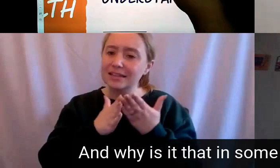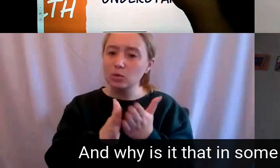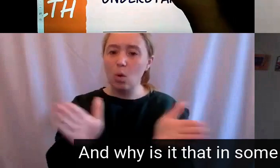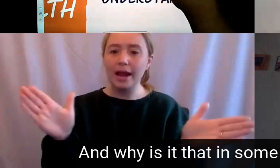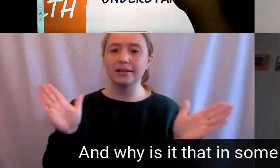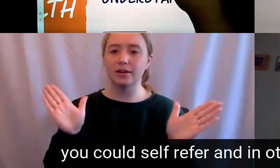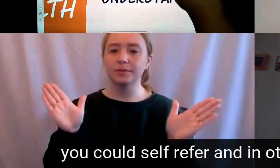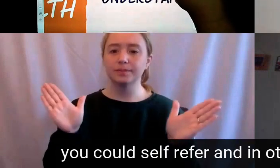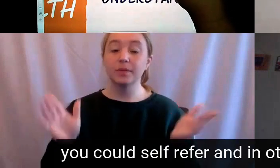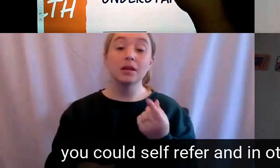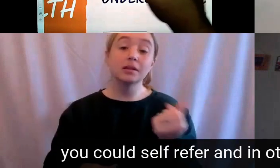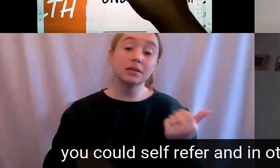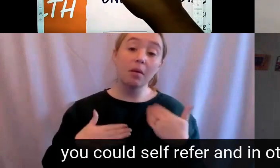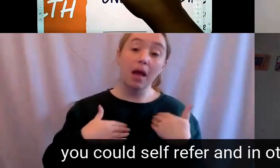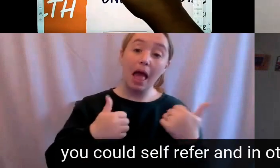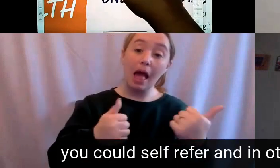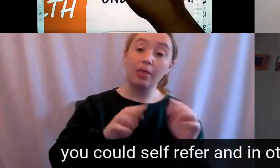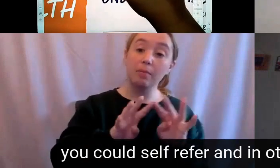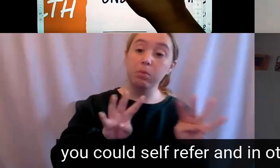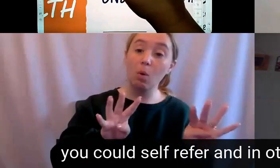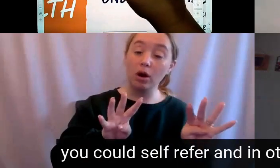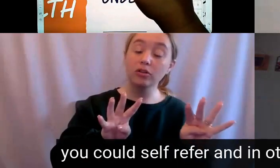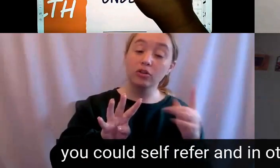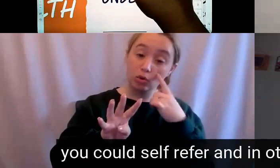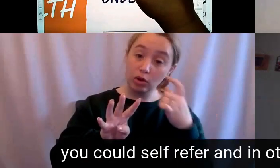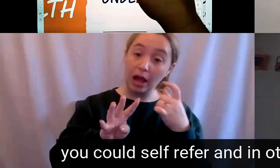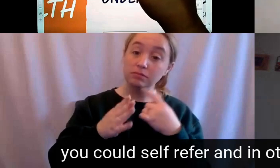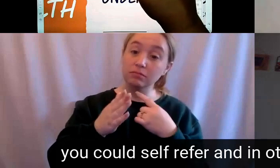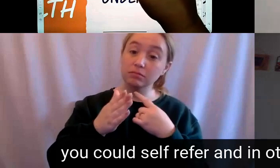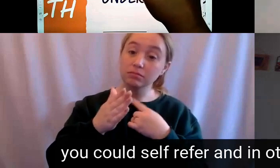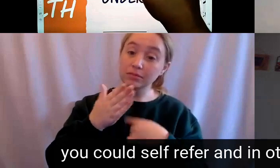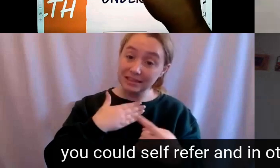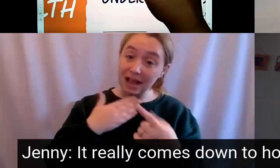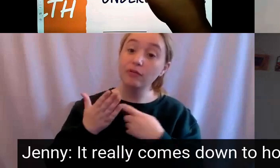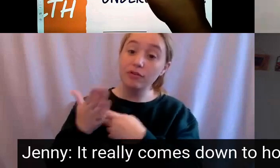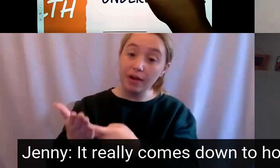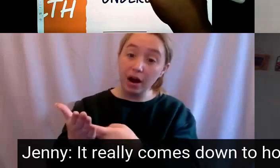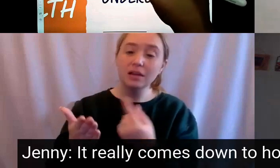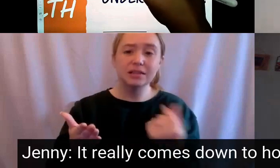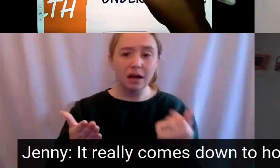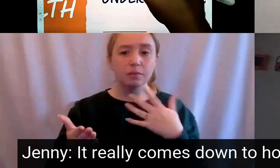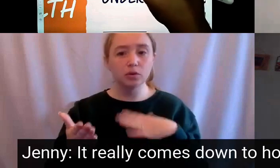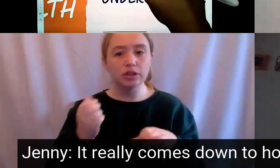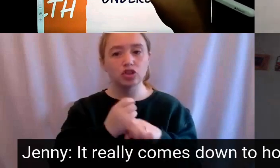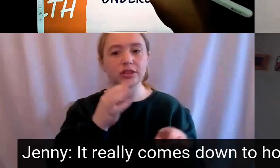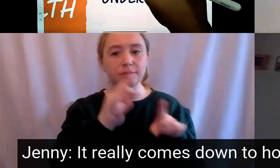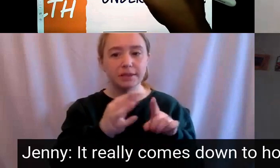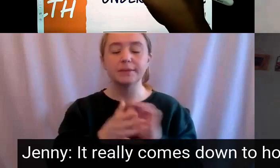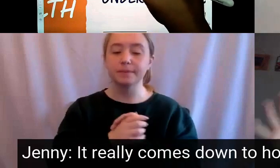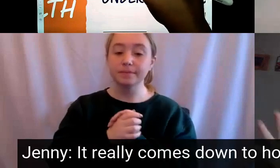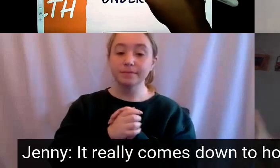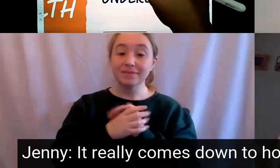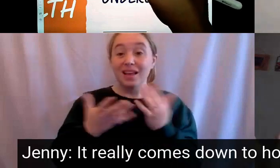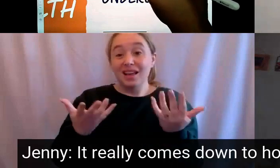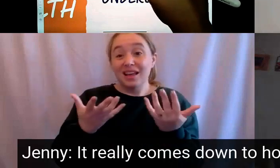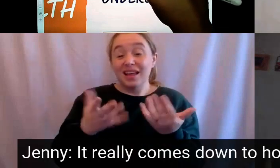areas, you know, you can self-refer and others you require a GP? It really comes down to how the team is